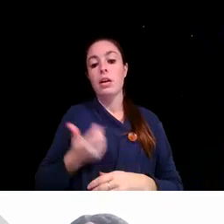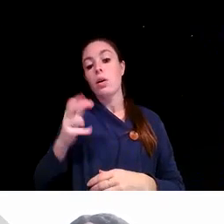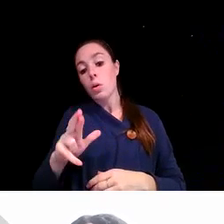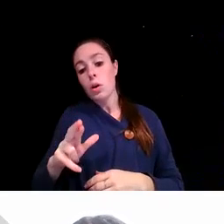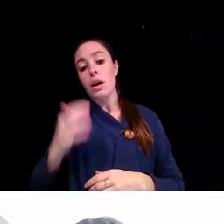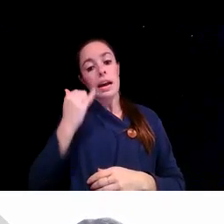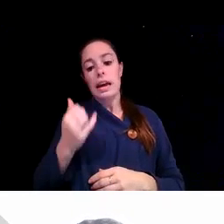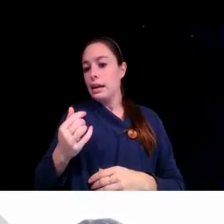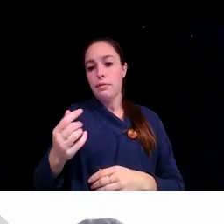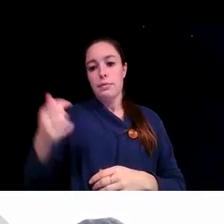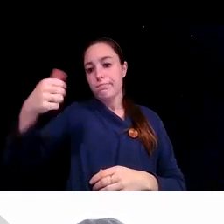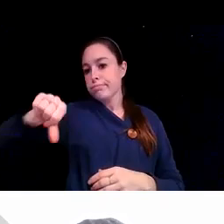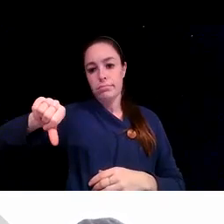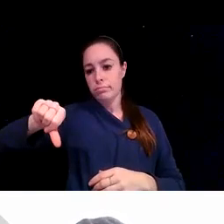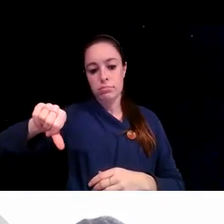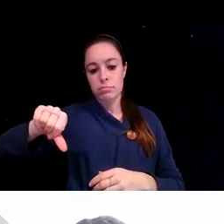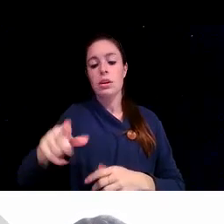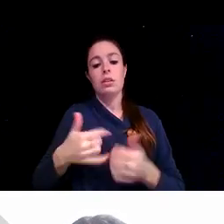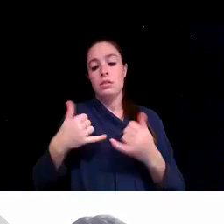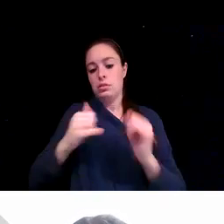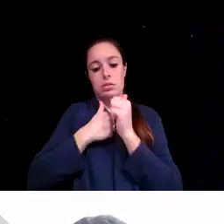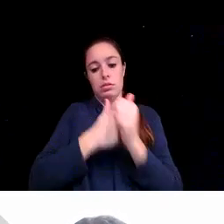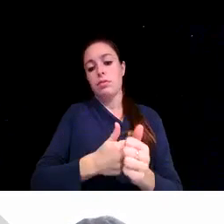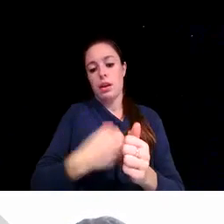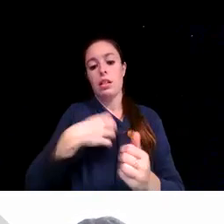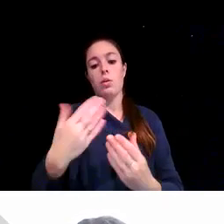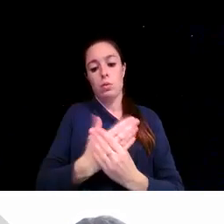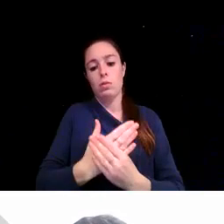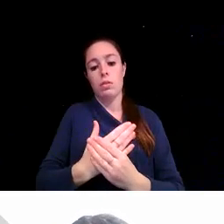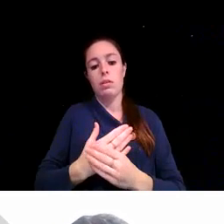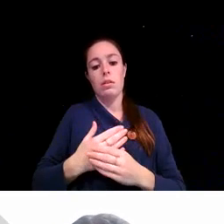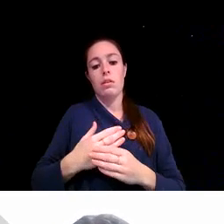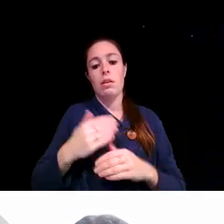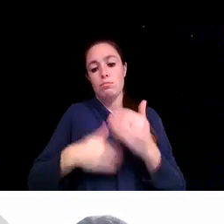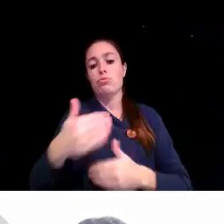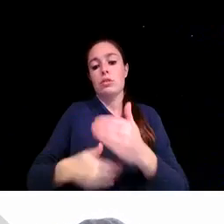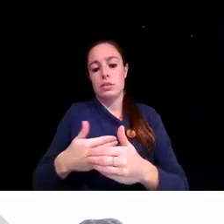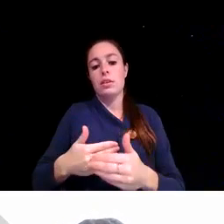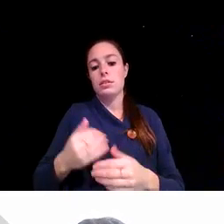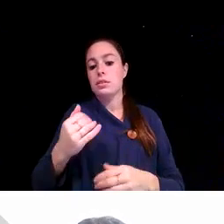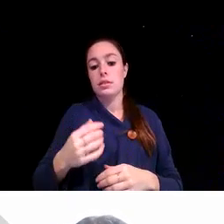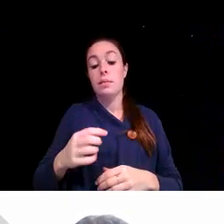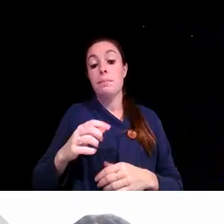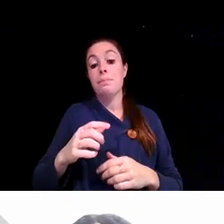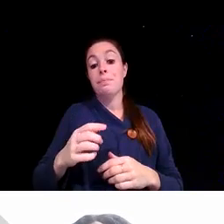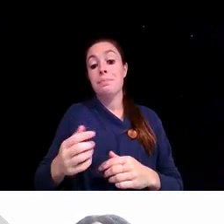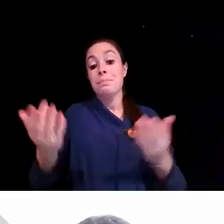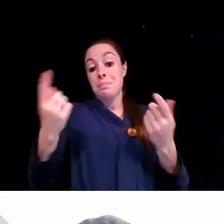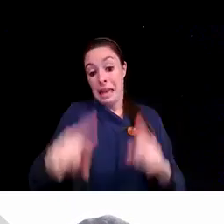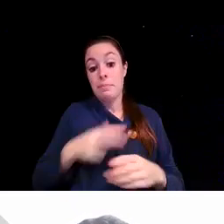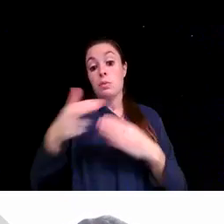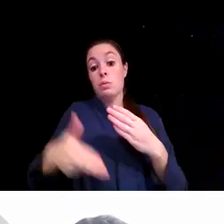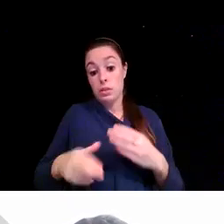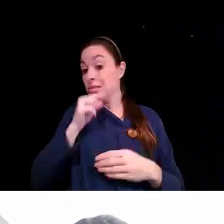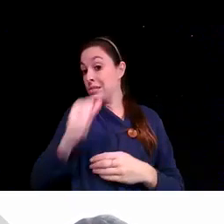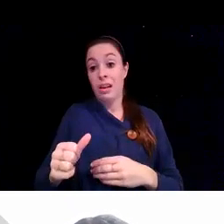the actual appeal process. And if you are still not satisfied with the outcome of the appeal, you have the right to challenge